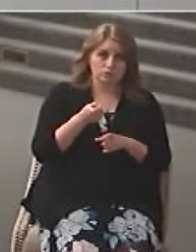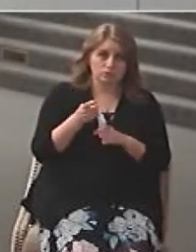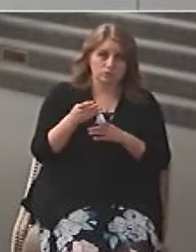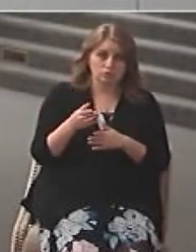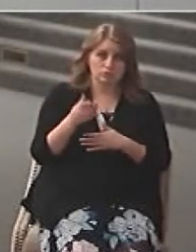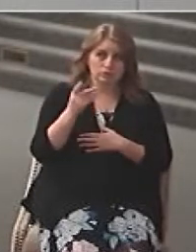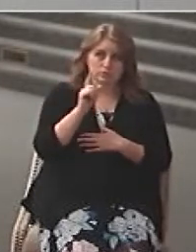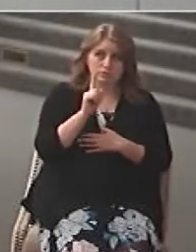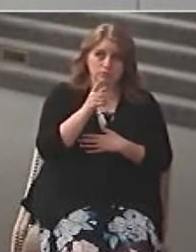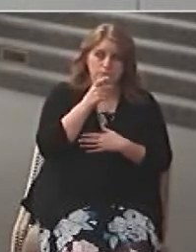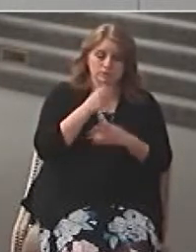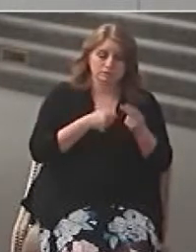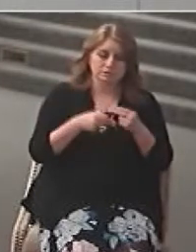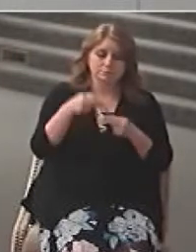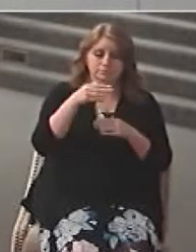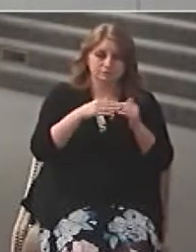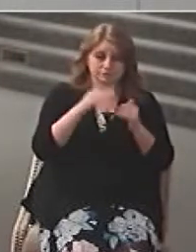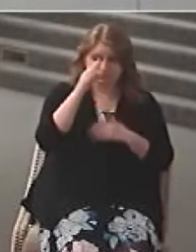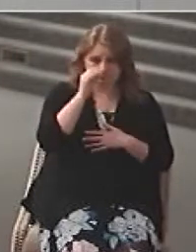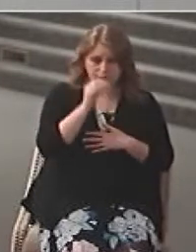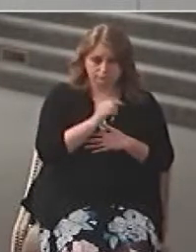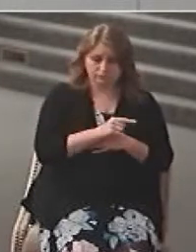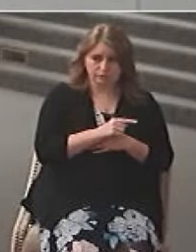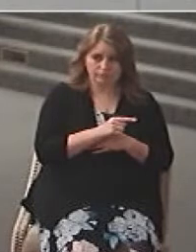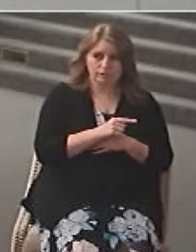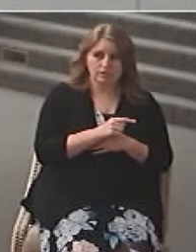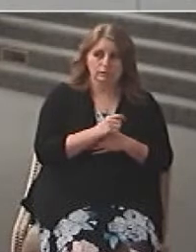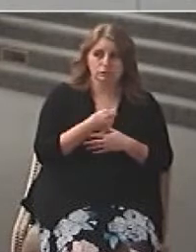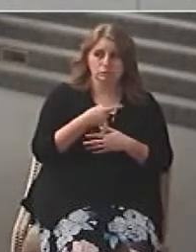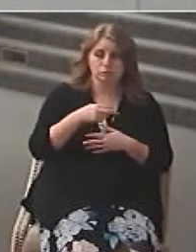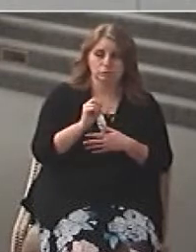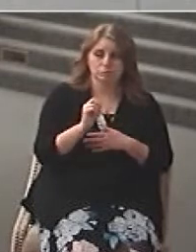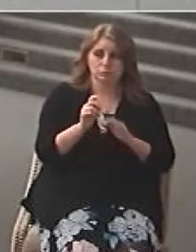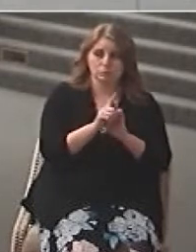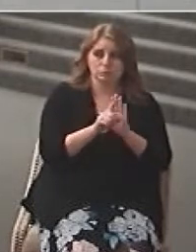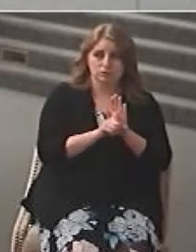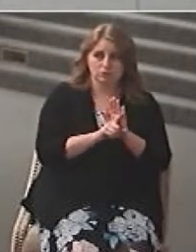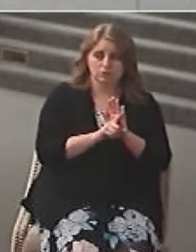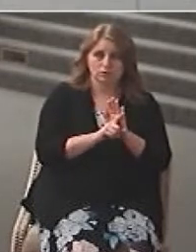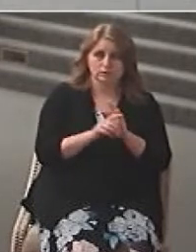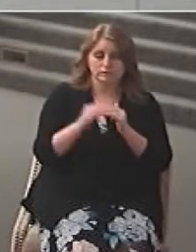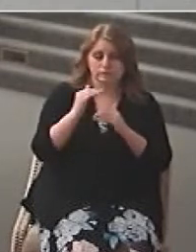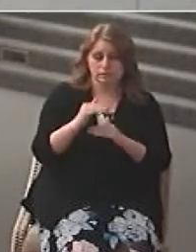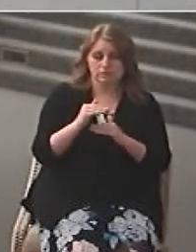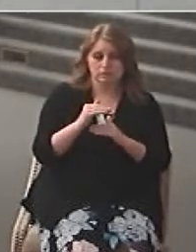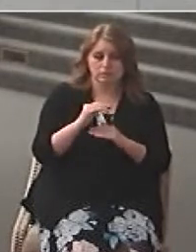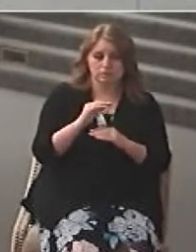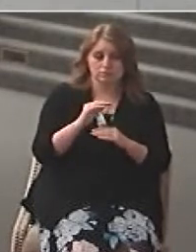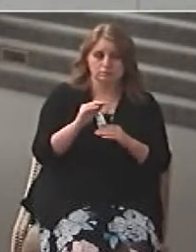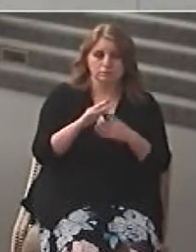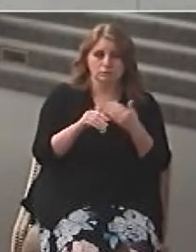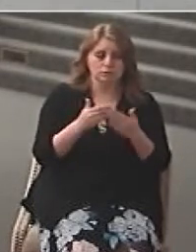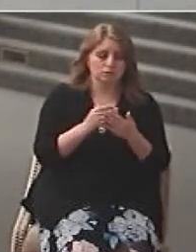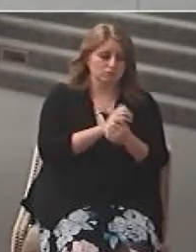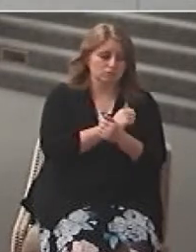somebody that has the supreme law, the standard, the ultimate authority in our life.